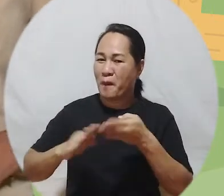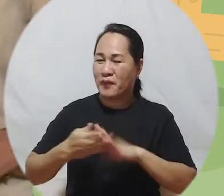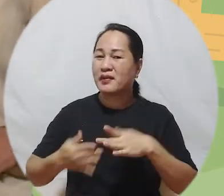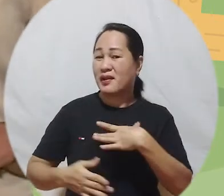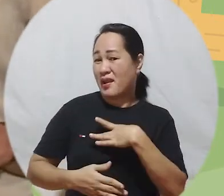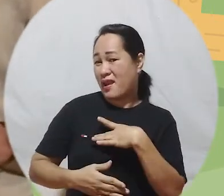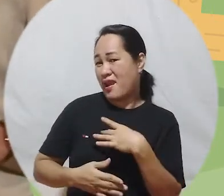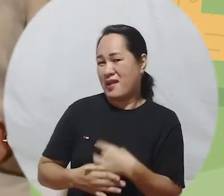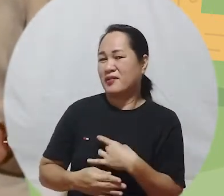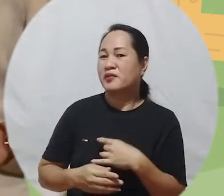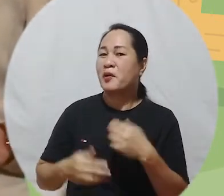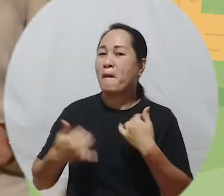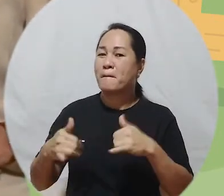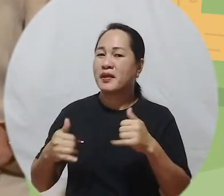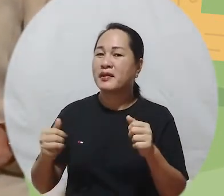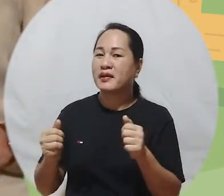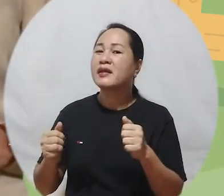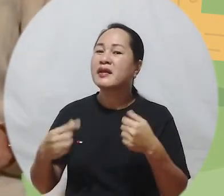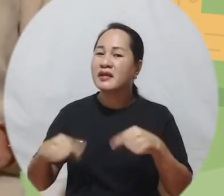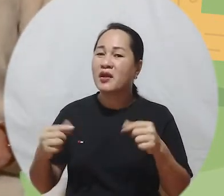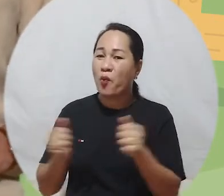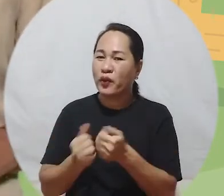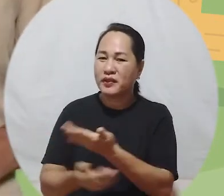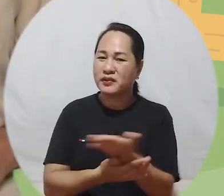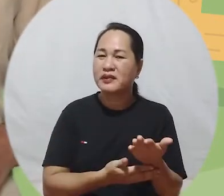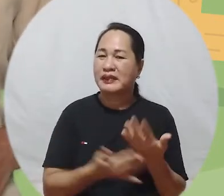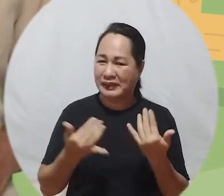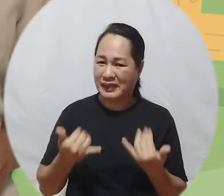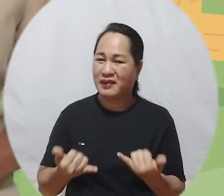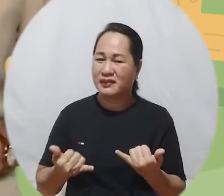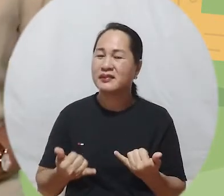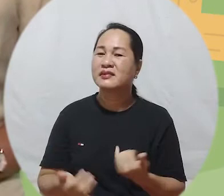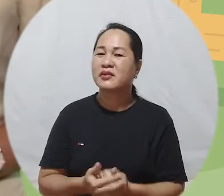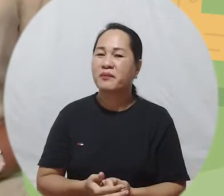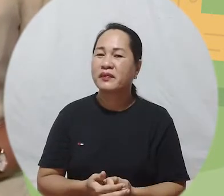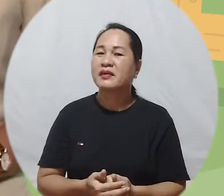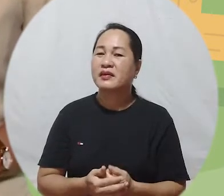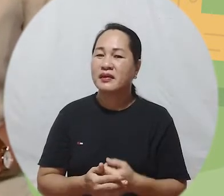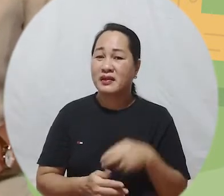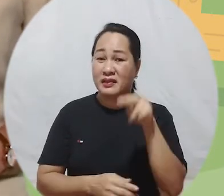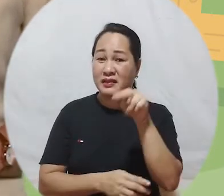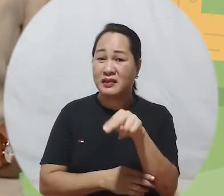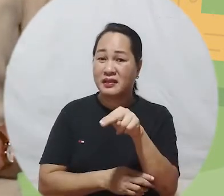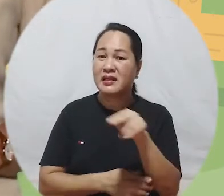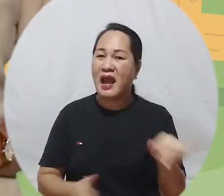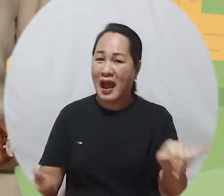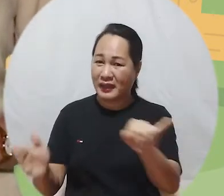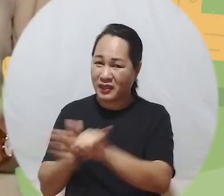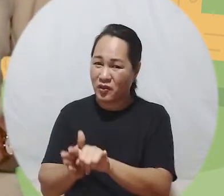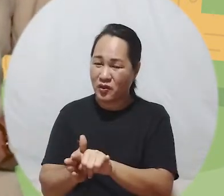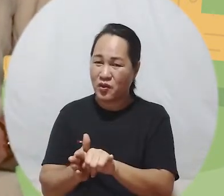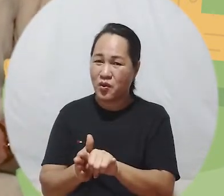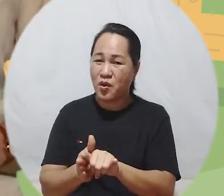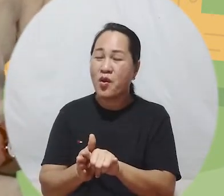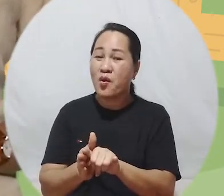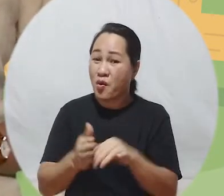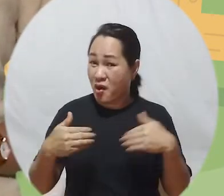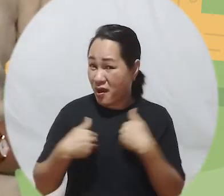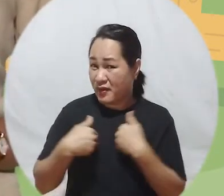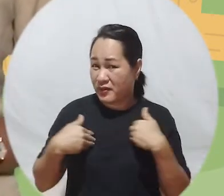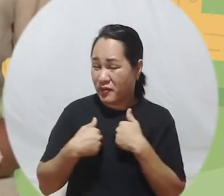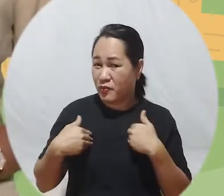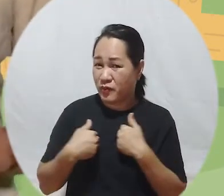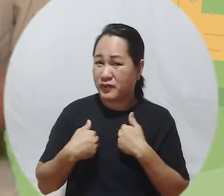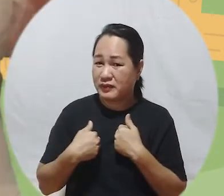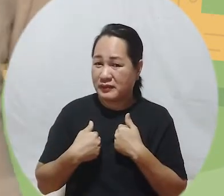love to play a game with you right now. In this game, you will need to identify whether the animals